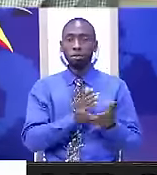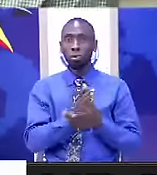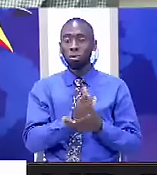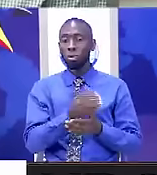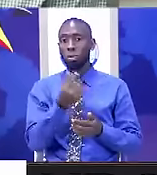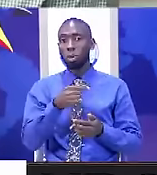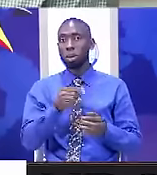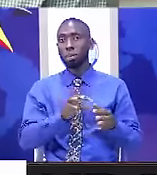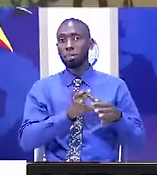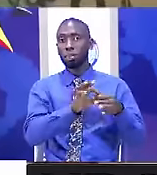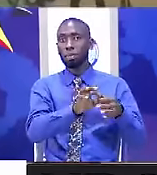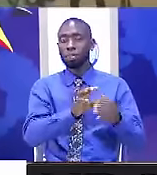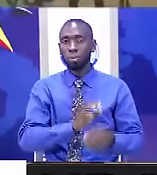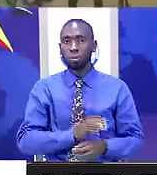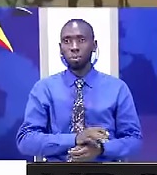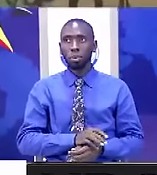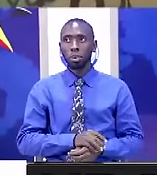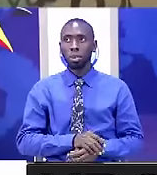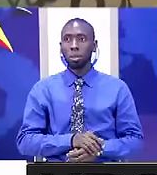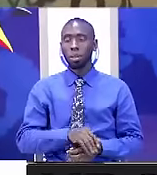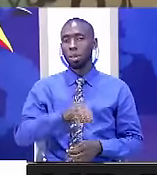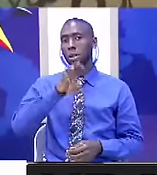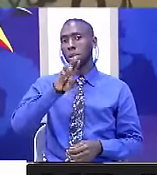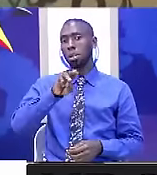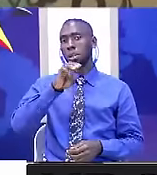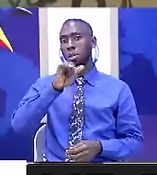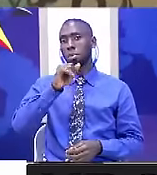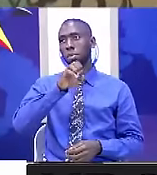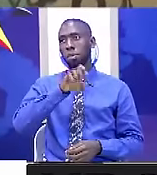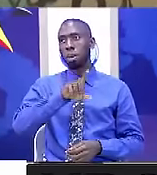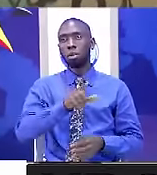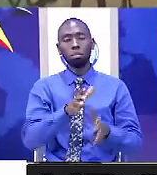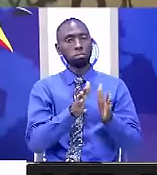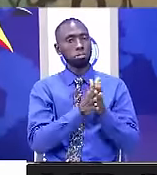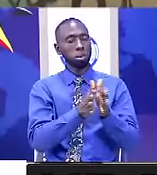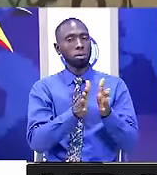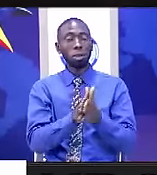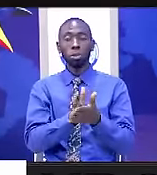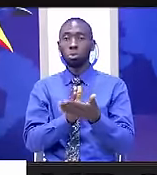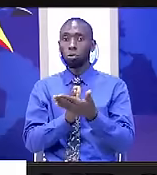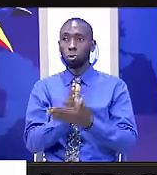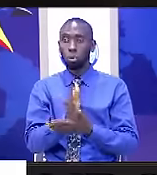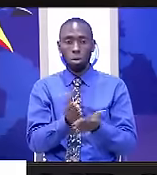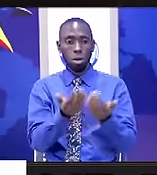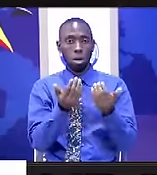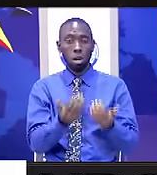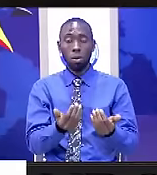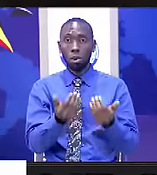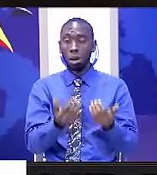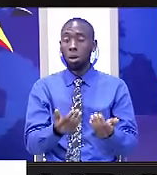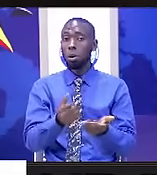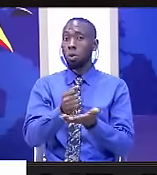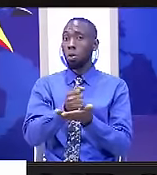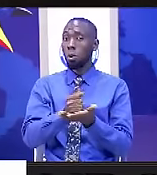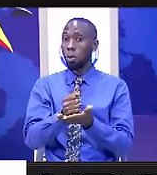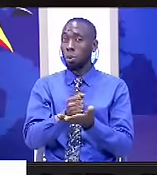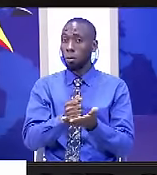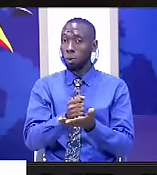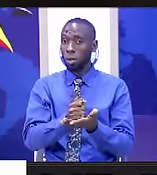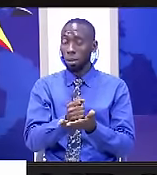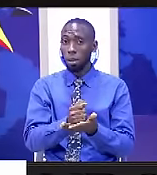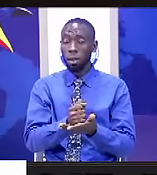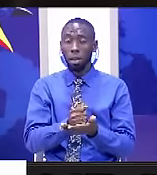Michael Nwagaba alungamye emirimu ku factory eno annyonnyodde nti ddala mu kiseera kino emmwanyi eziva mu balimi zeeyongeredde